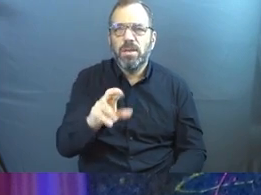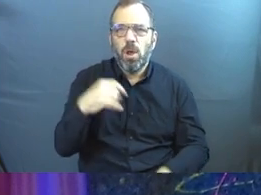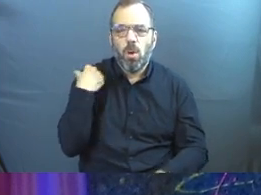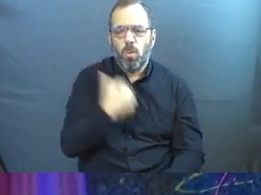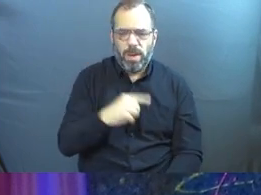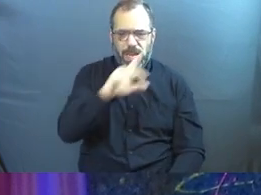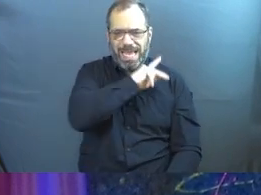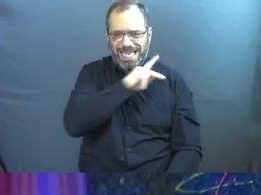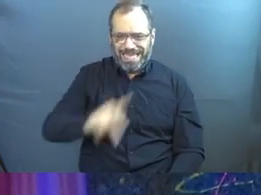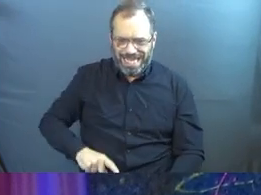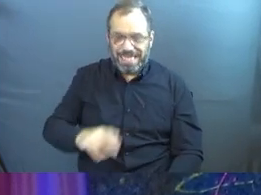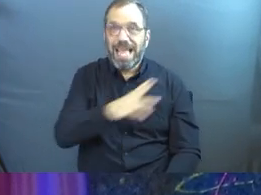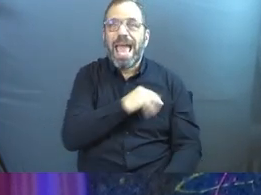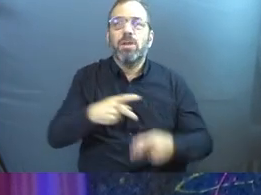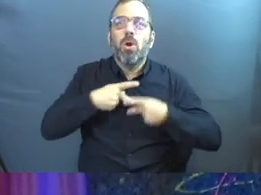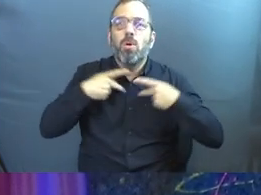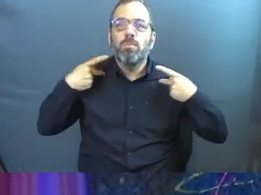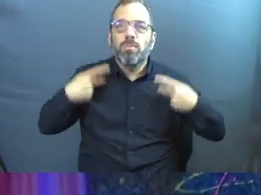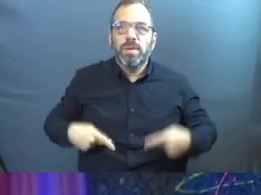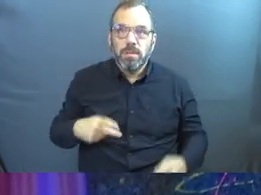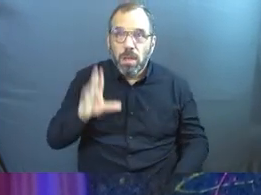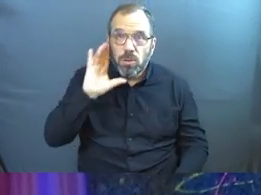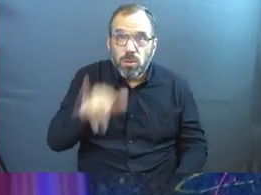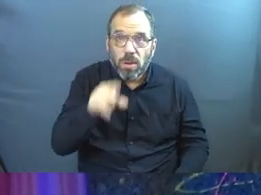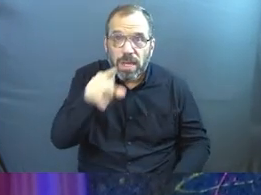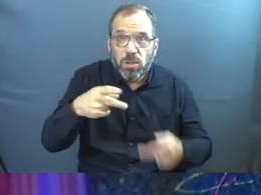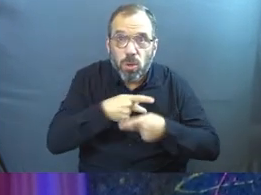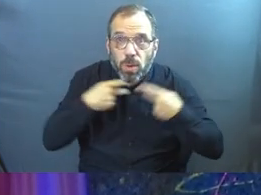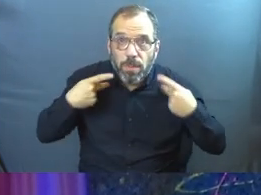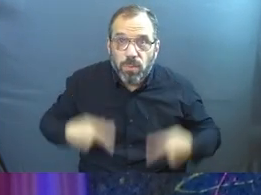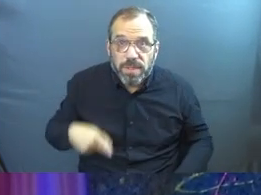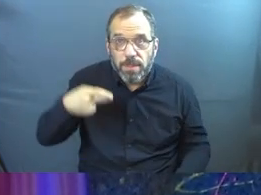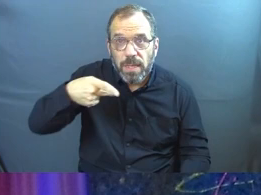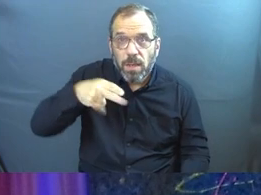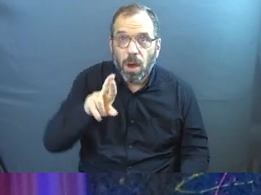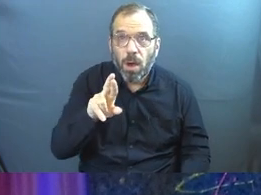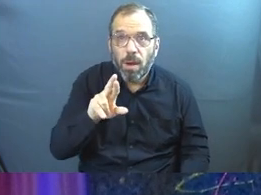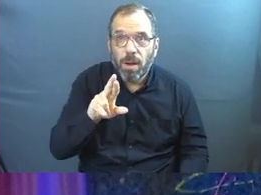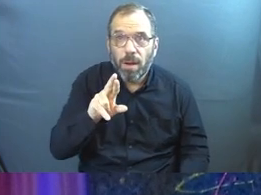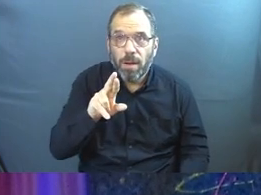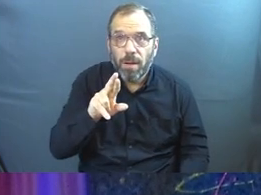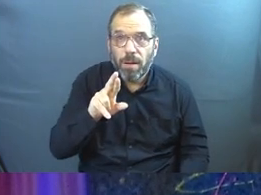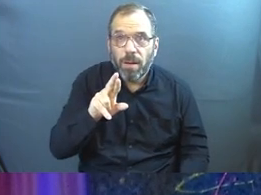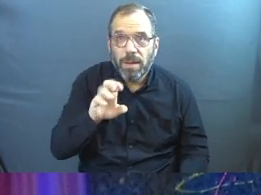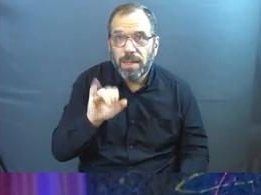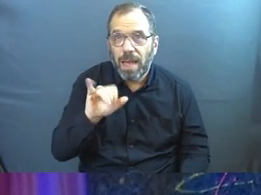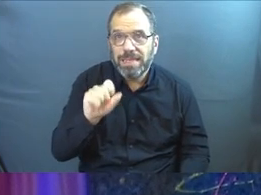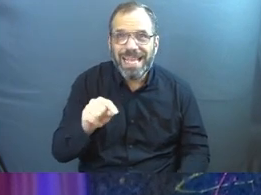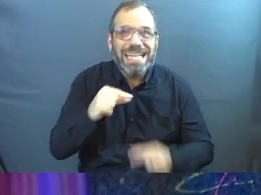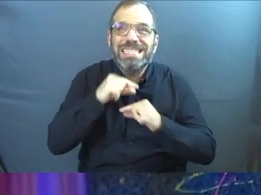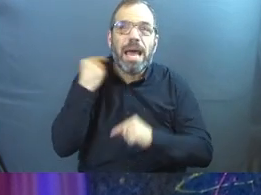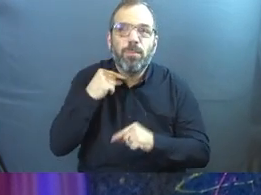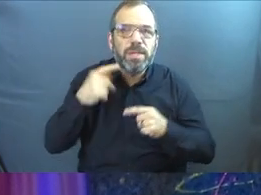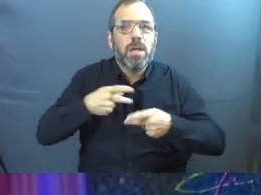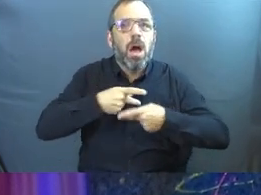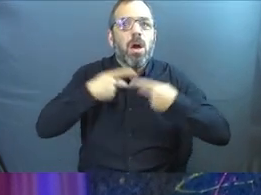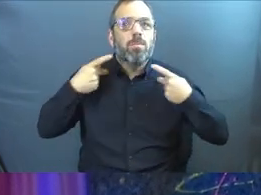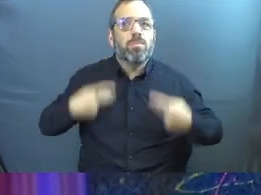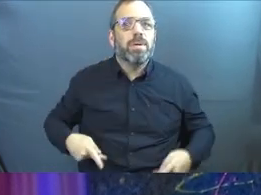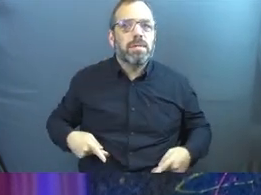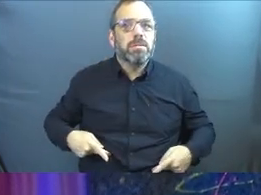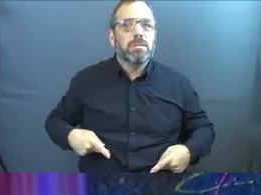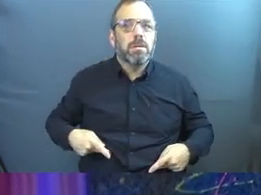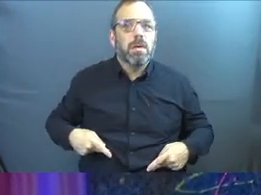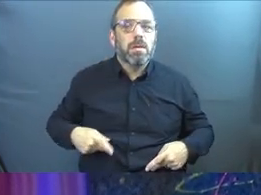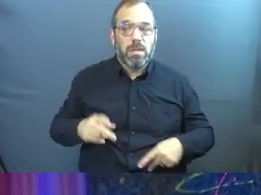are kings and priests. Did you know you're a priest today if you were in Christ? And that messes with some of you, because